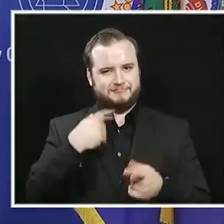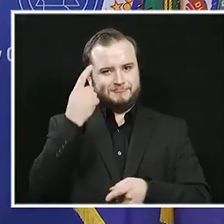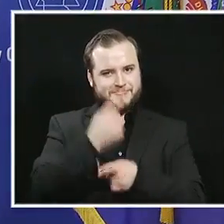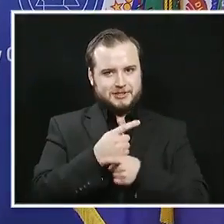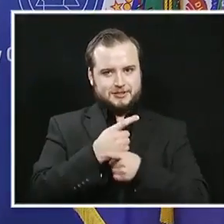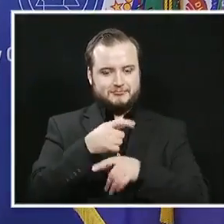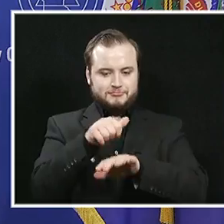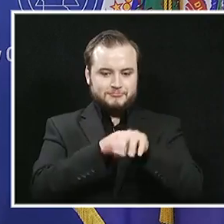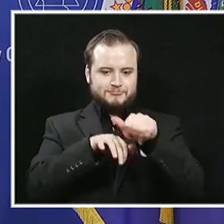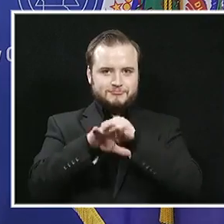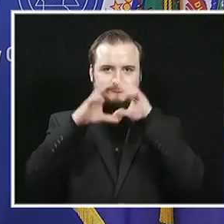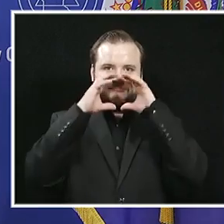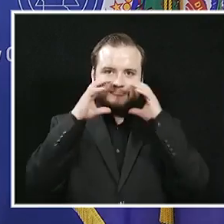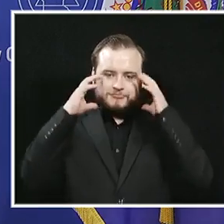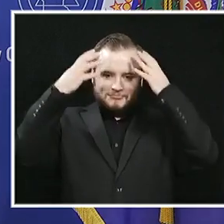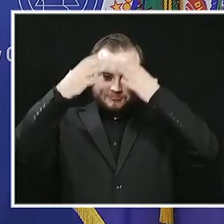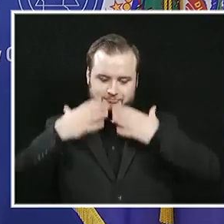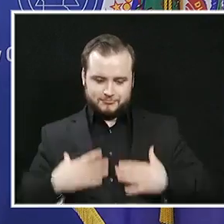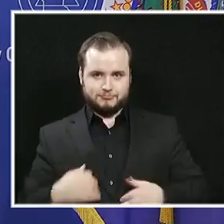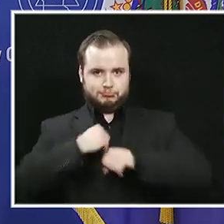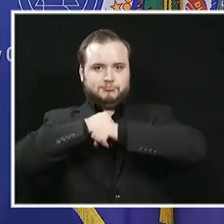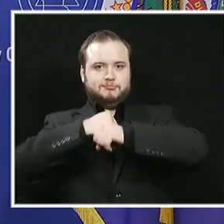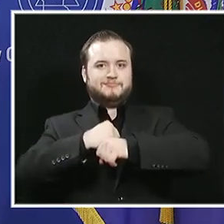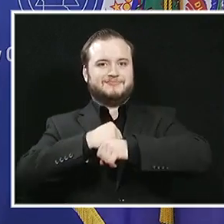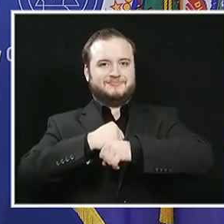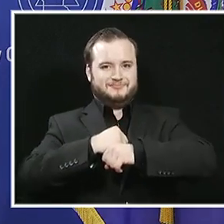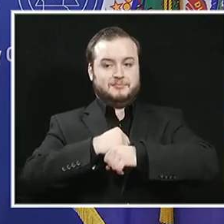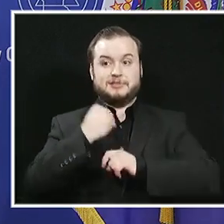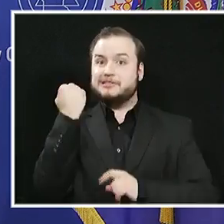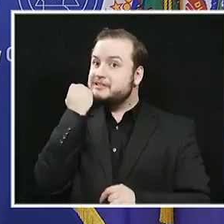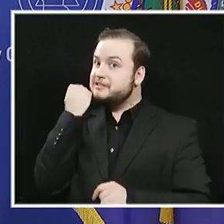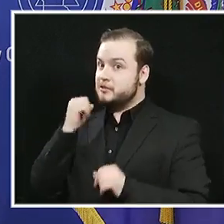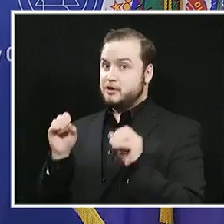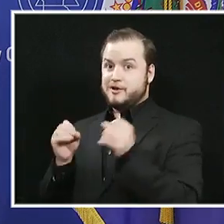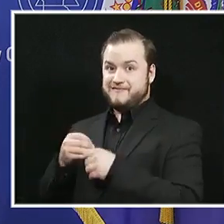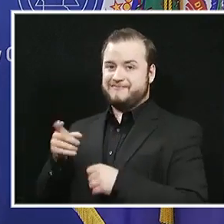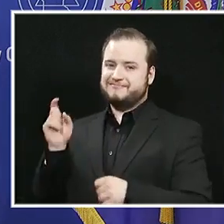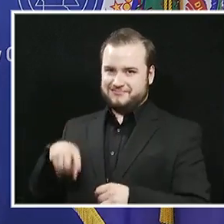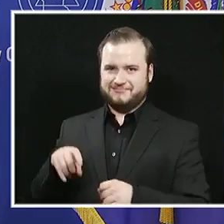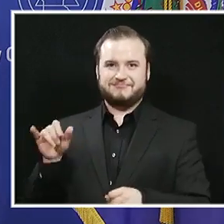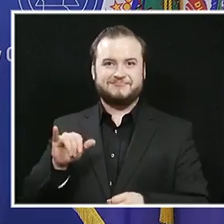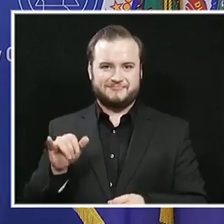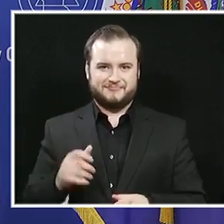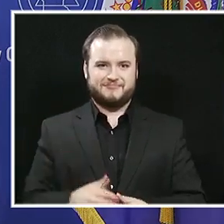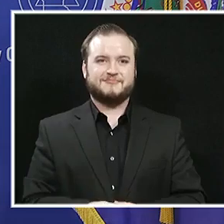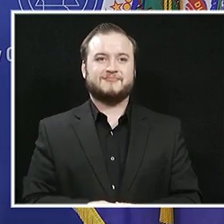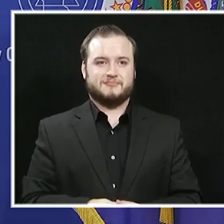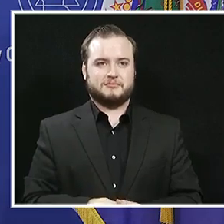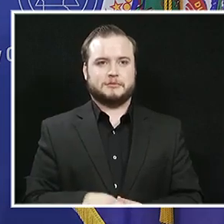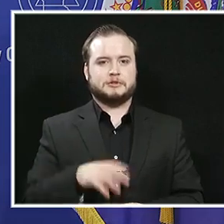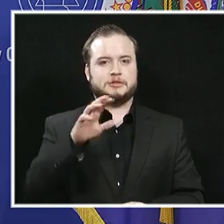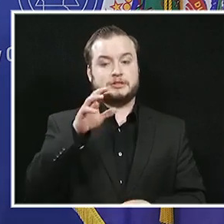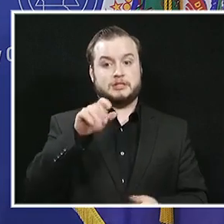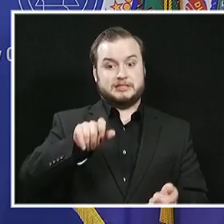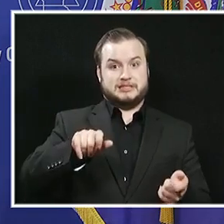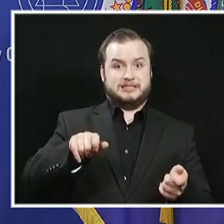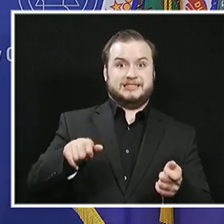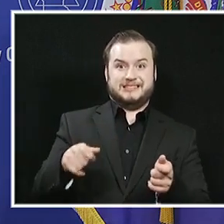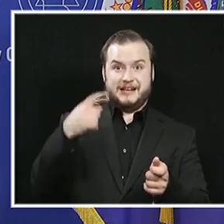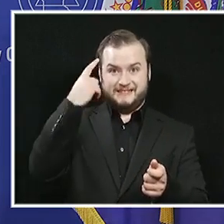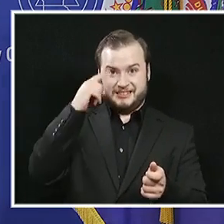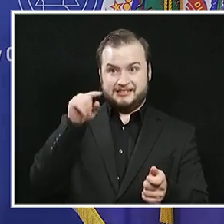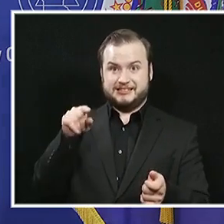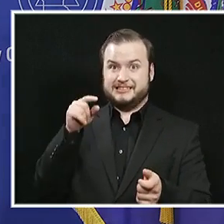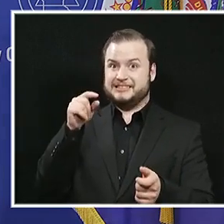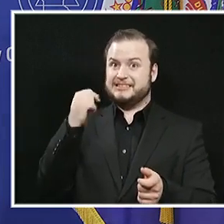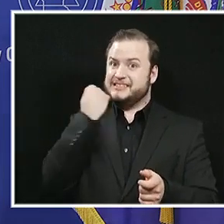traffic inside of the dental office. And so, you know, it's an active conversation. On that dial, it's a little trickier given the person-to-person contact, but that